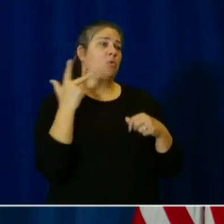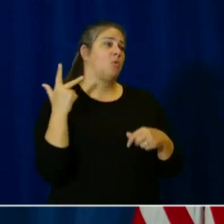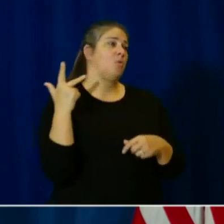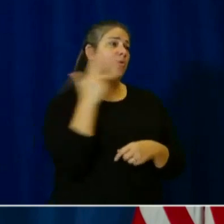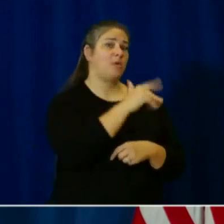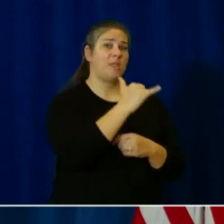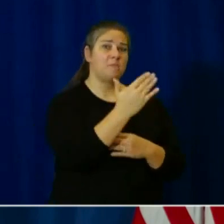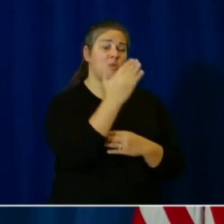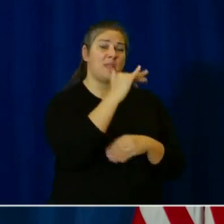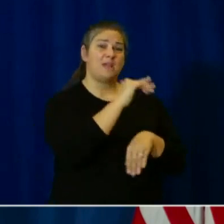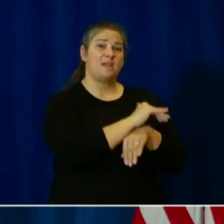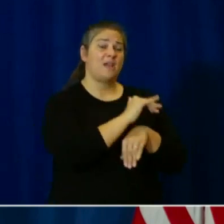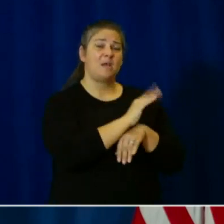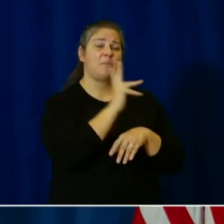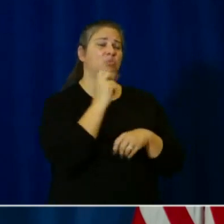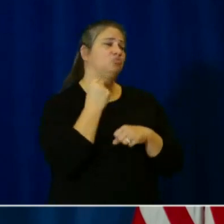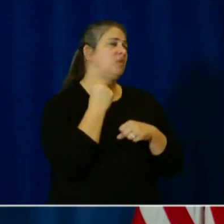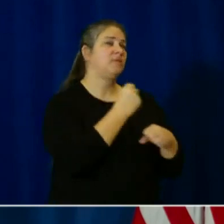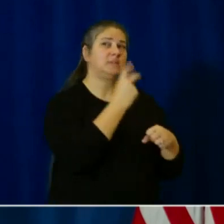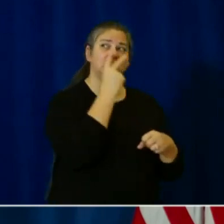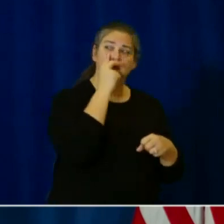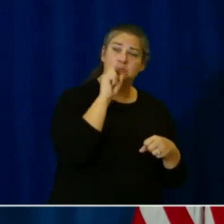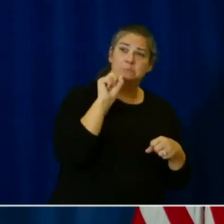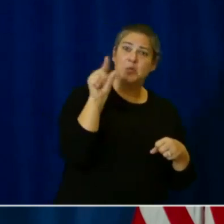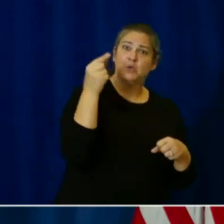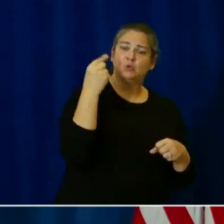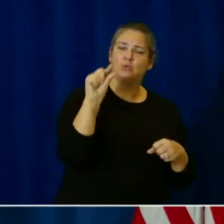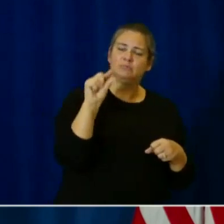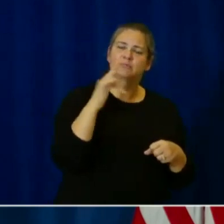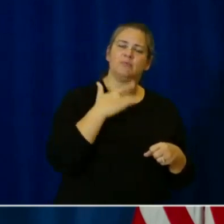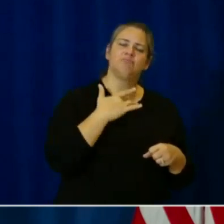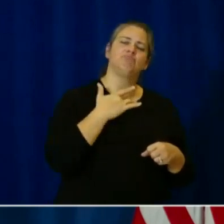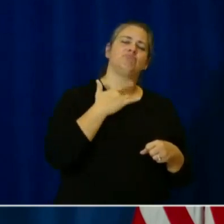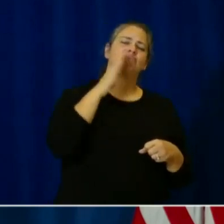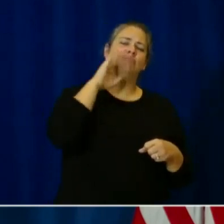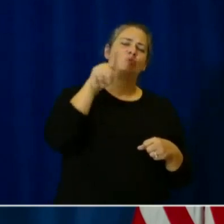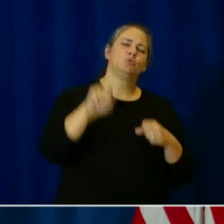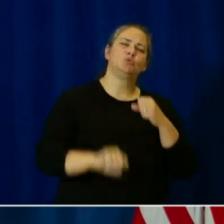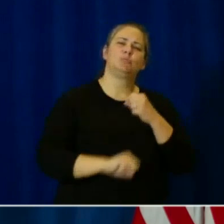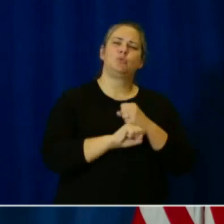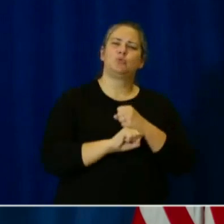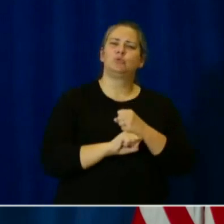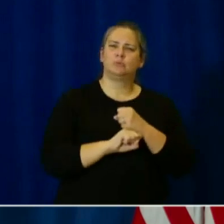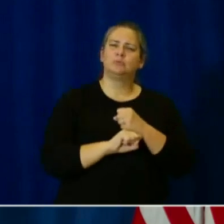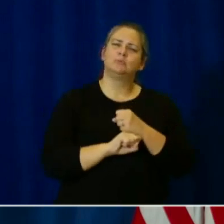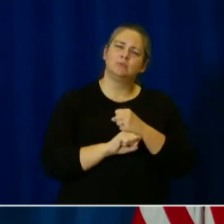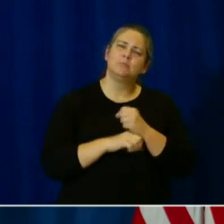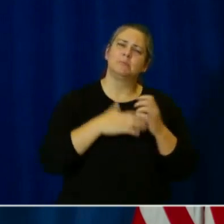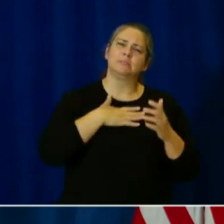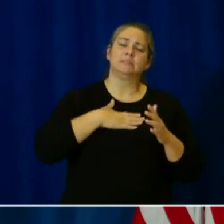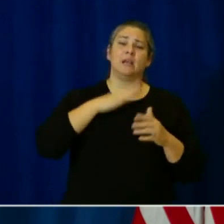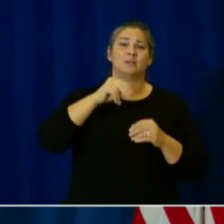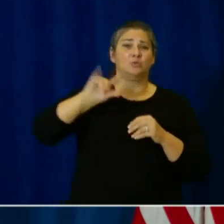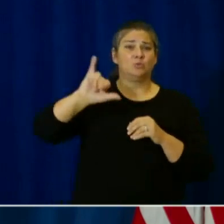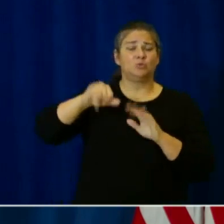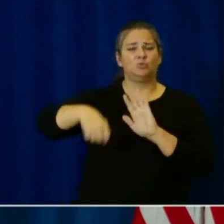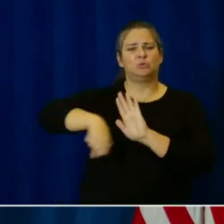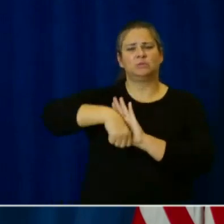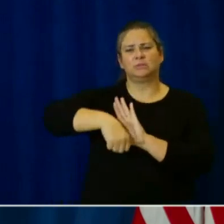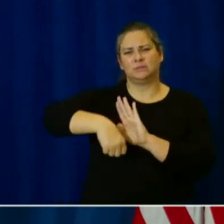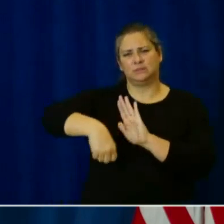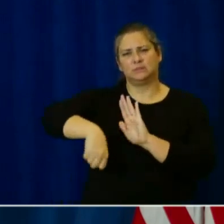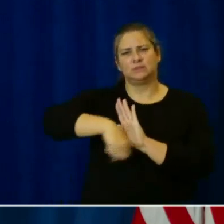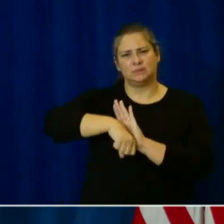morning. That may just help them know that you're out there and supporting them. And let's make sure we continue to ring those bells